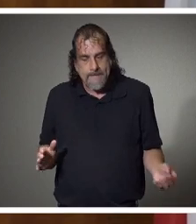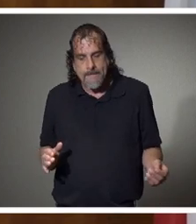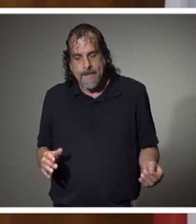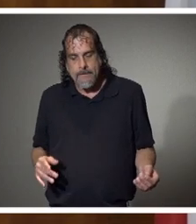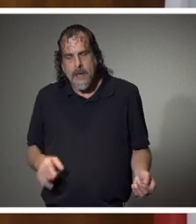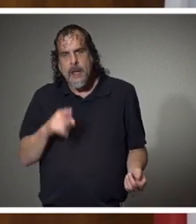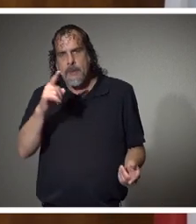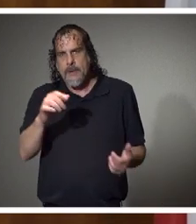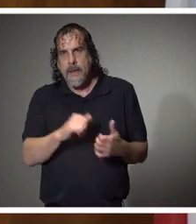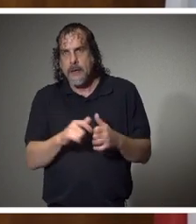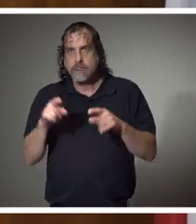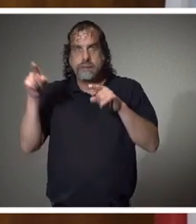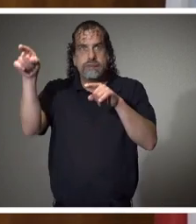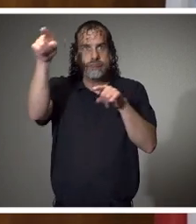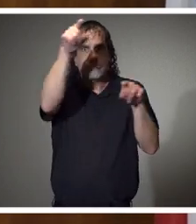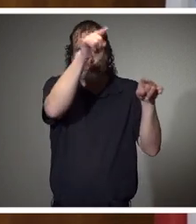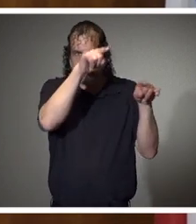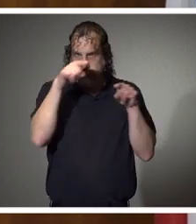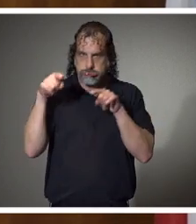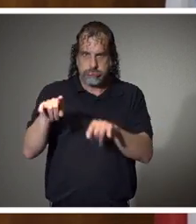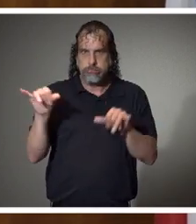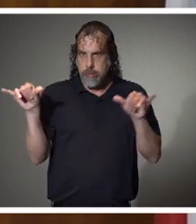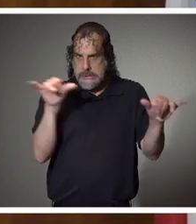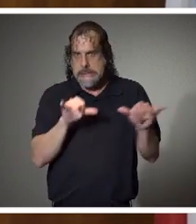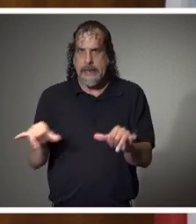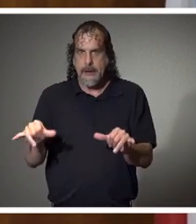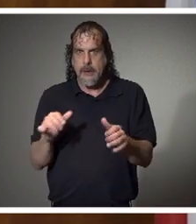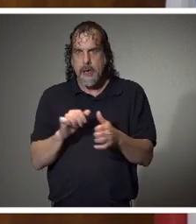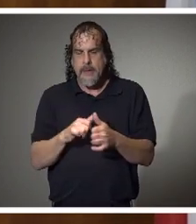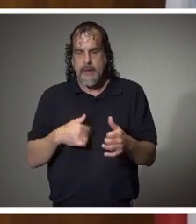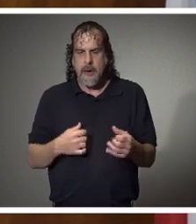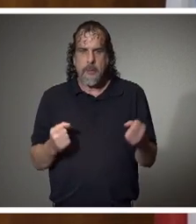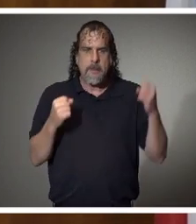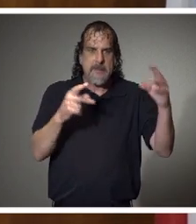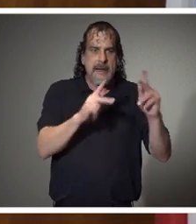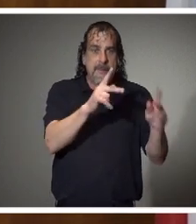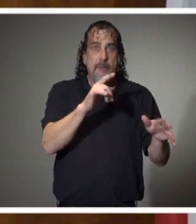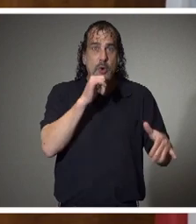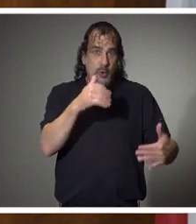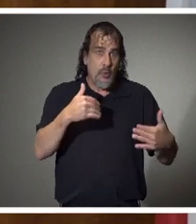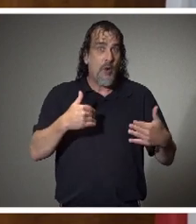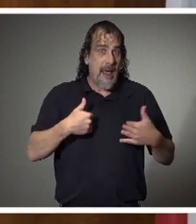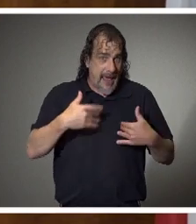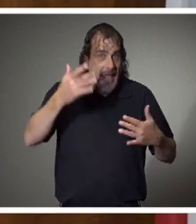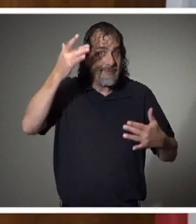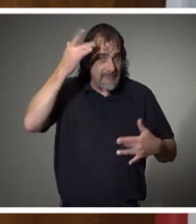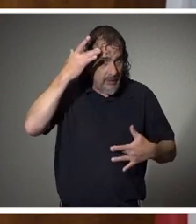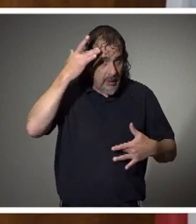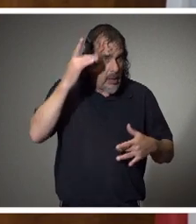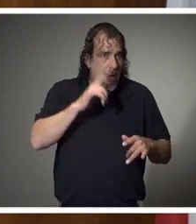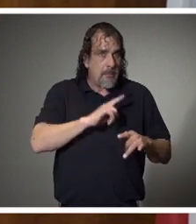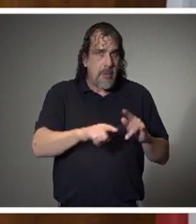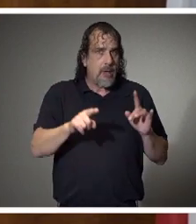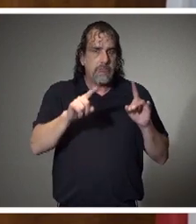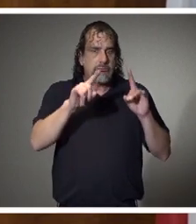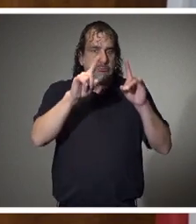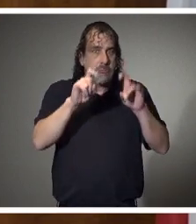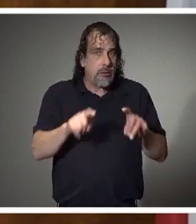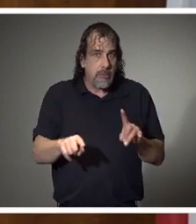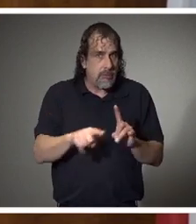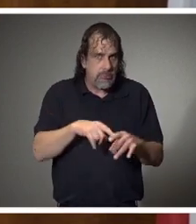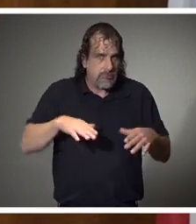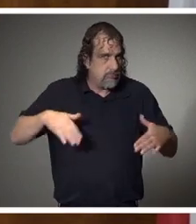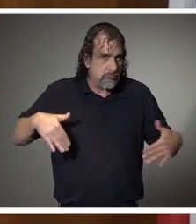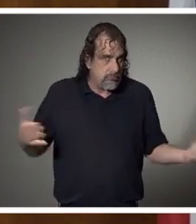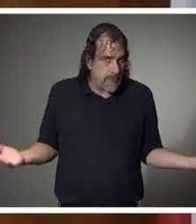becoming a consensus that there was a lot more people who had the virus than who tested positive for it. And